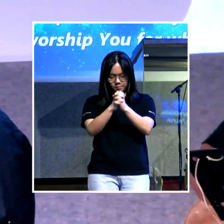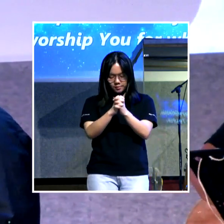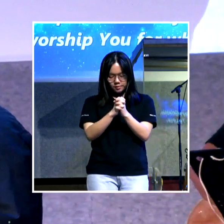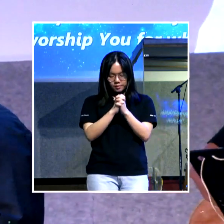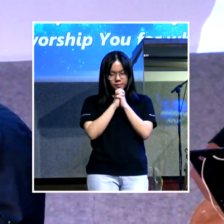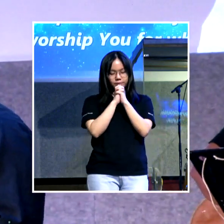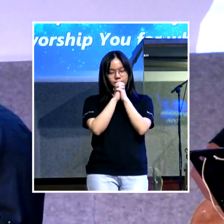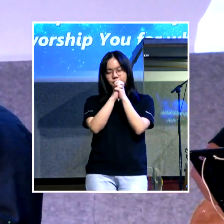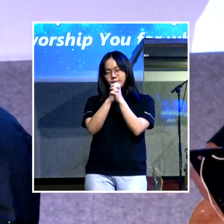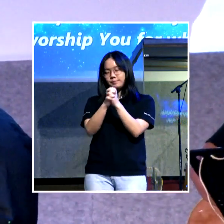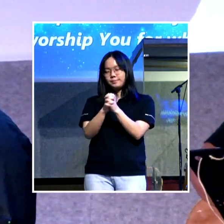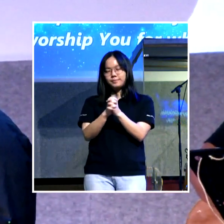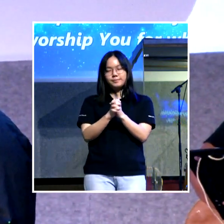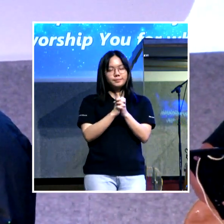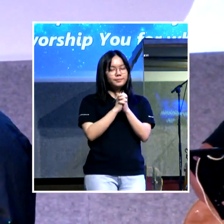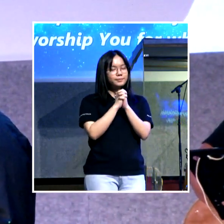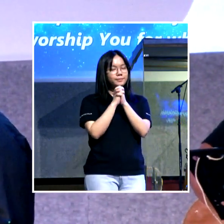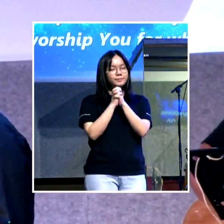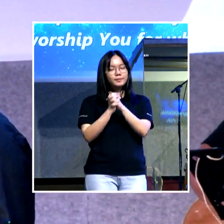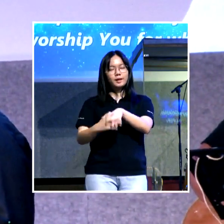worship you.